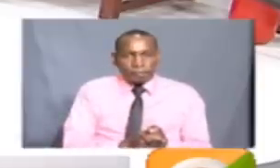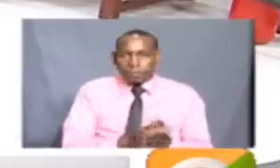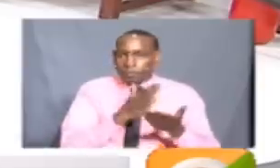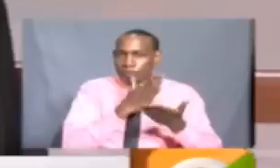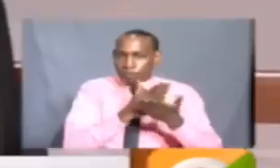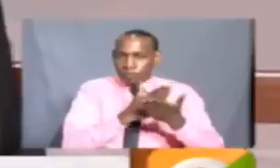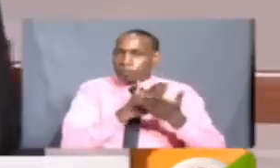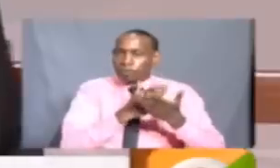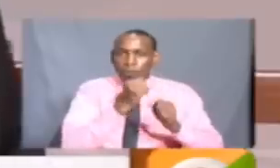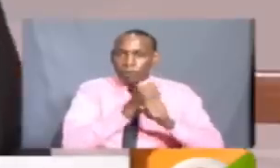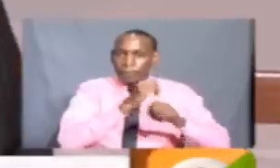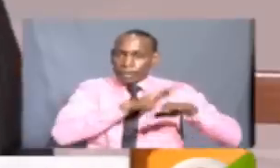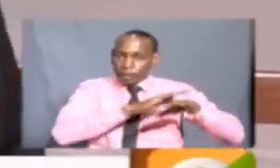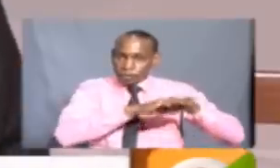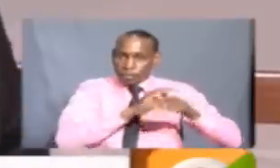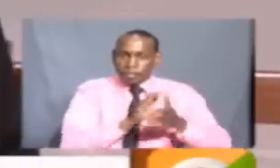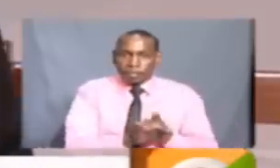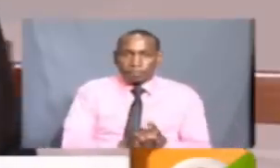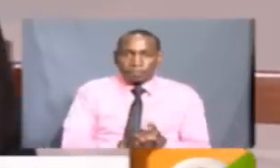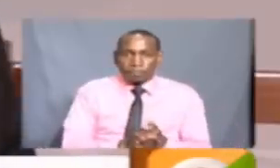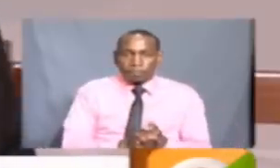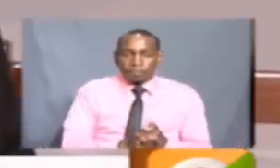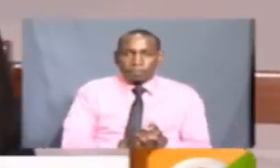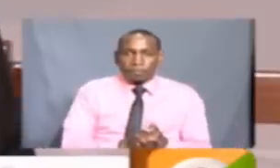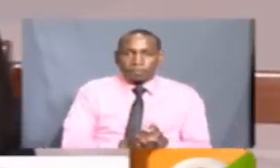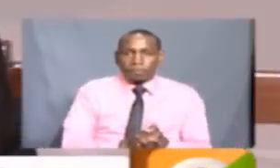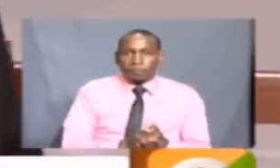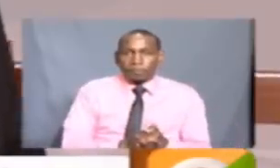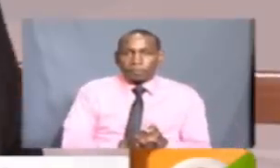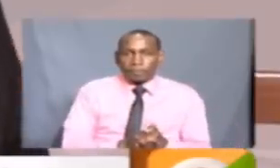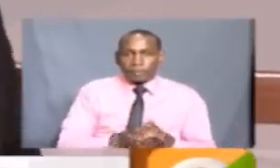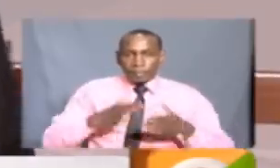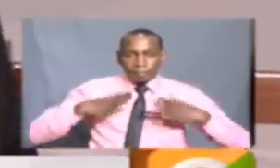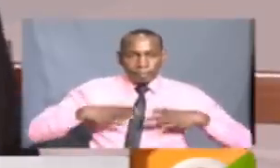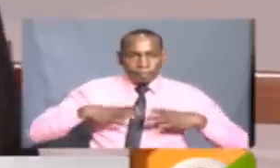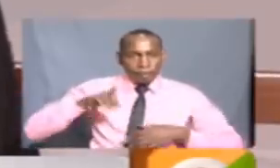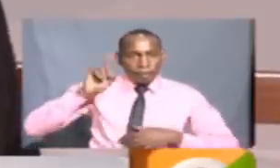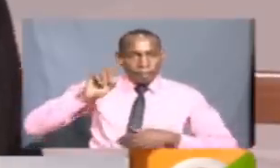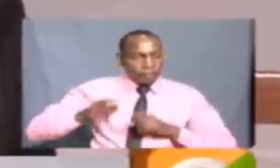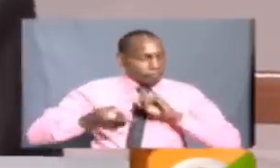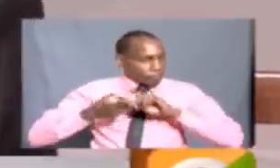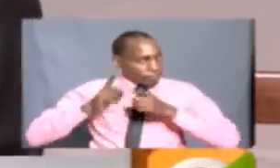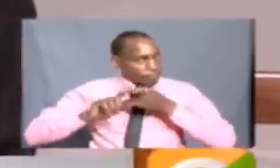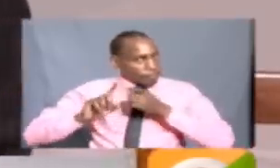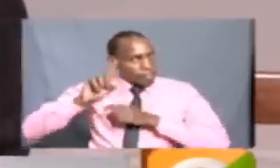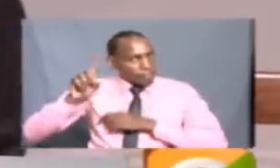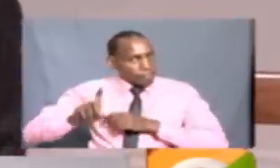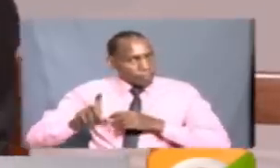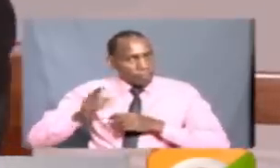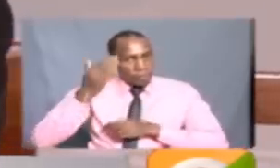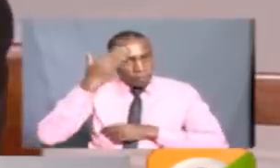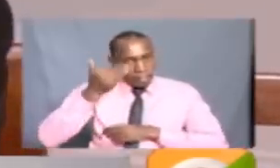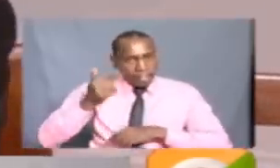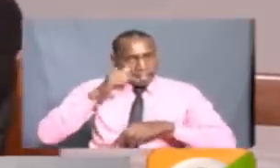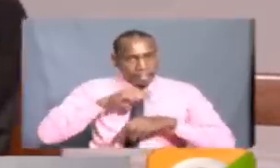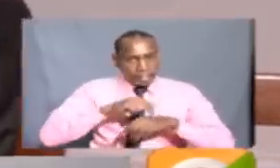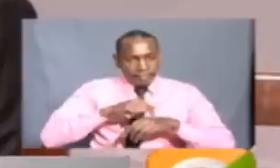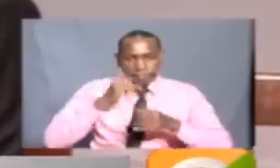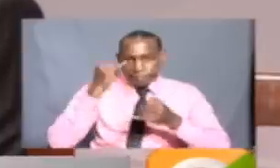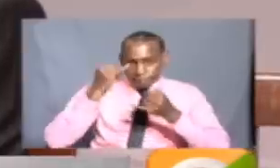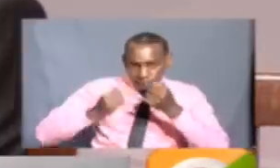to him. It is the citizenry. We must ask ourselves questions so that when